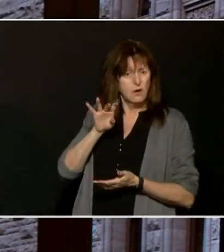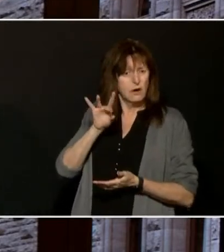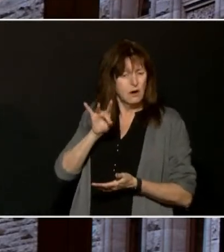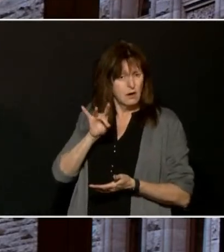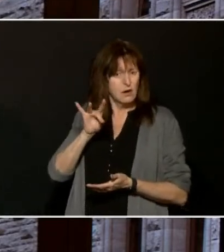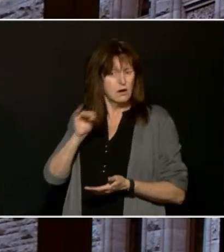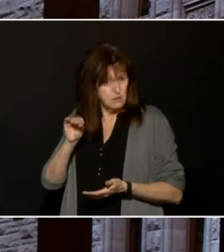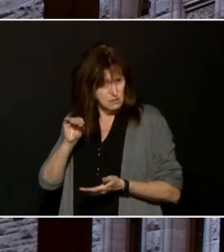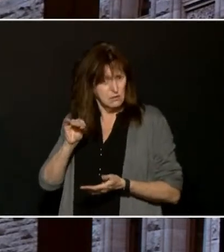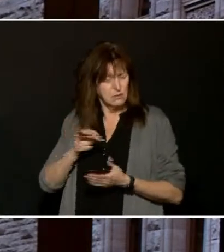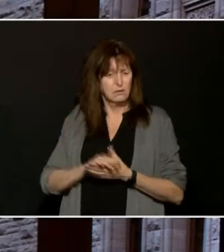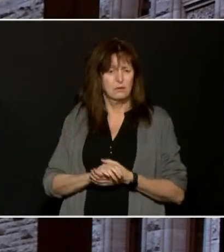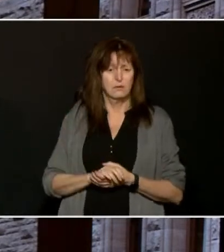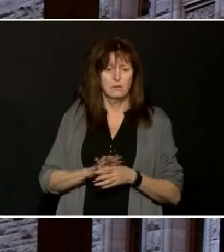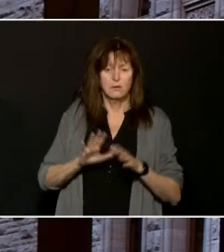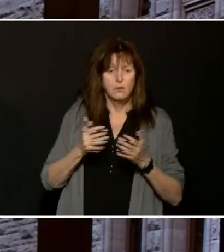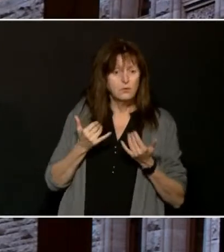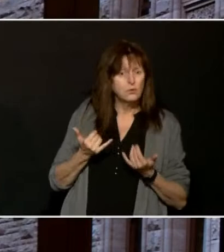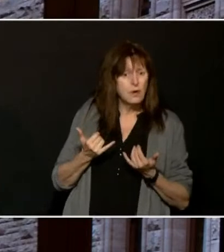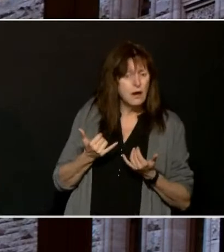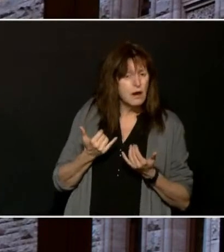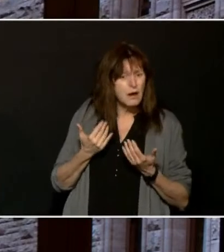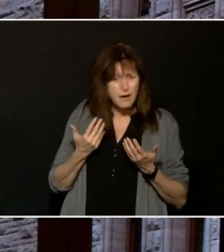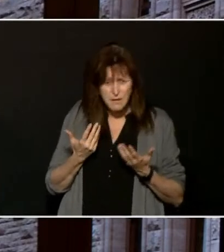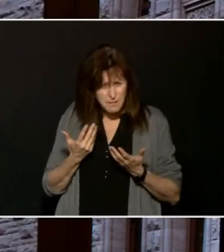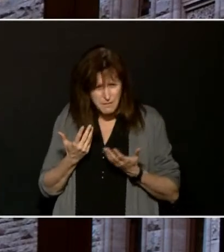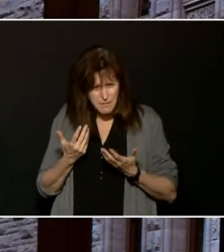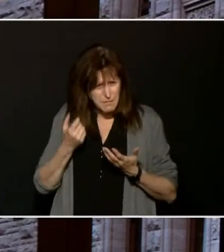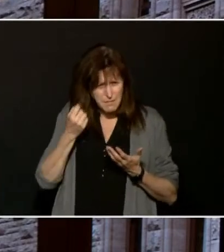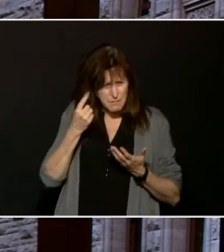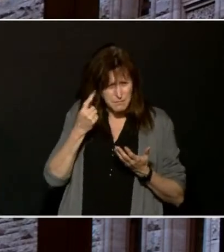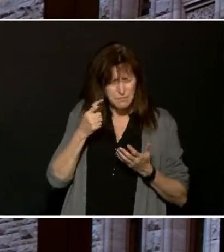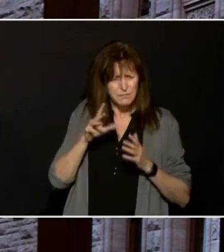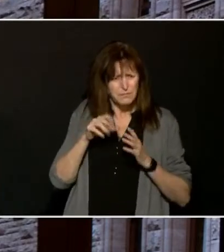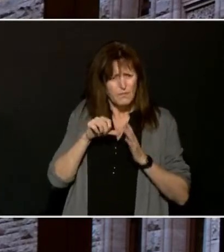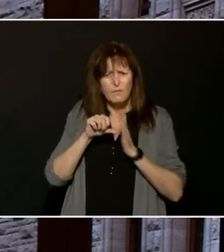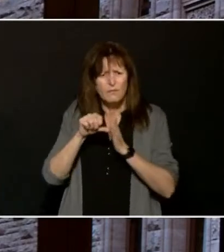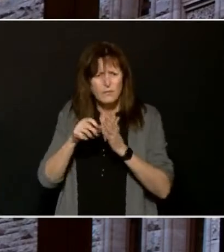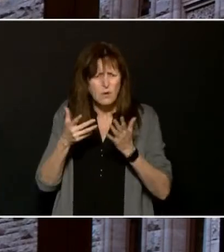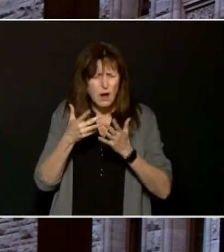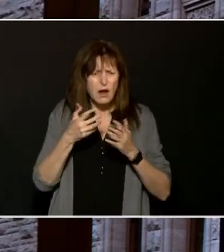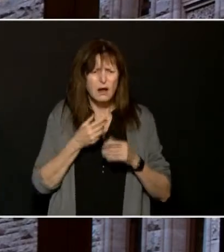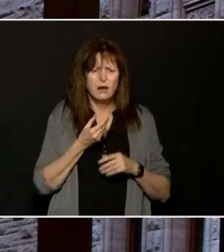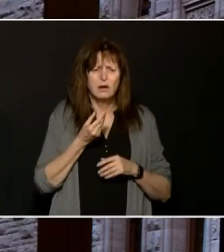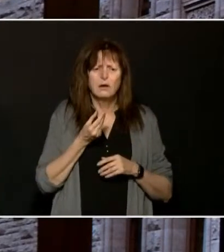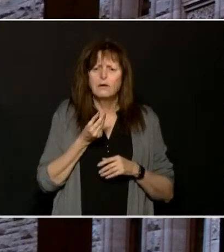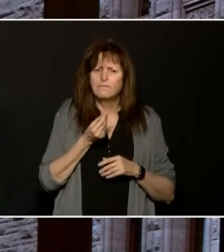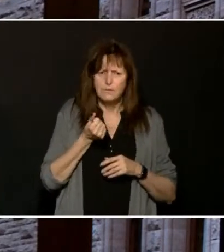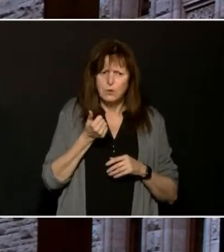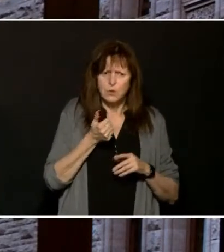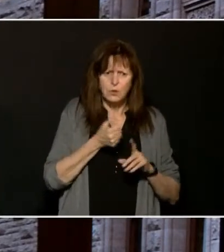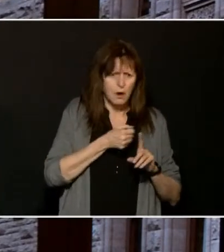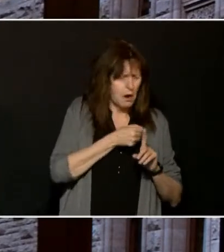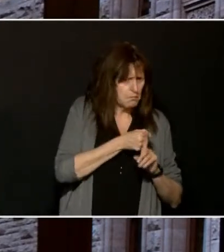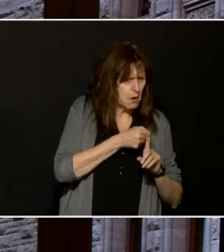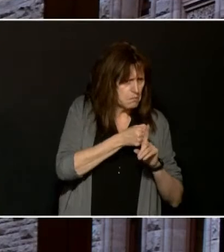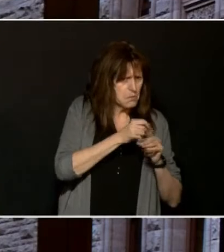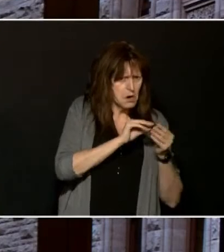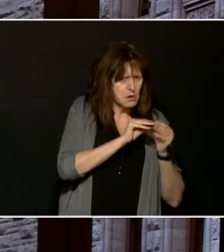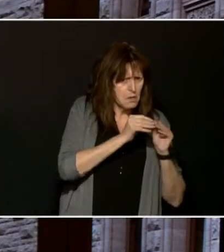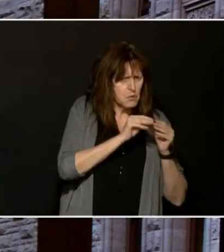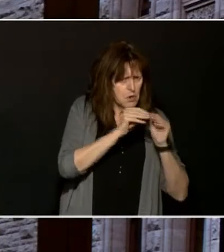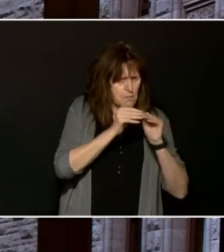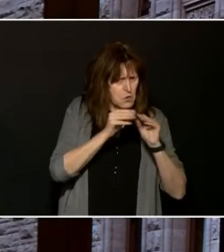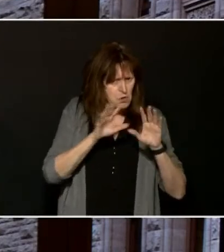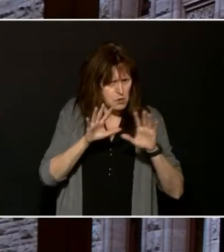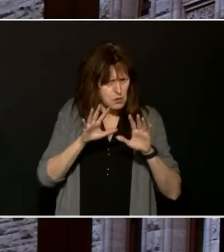today, is that we saw a number of areas where their numbers were very low on the day or two prior and are